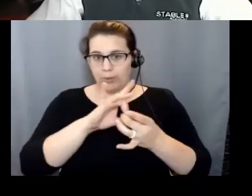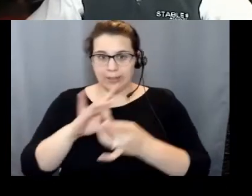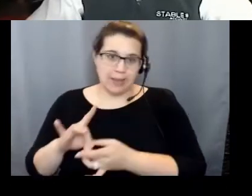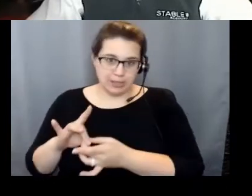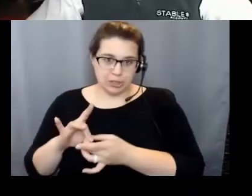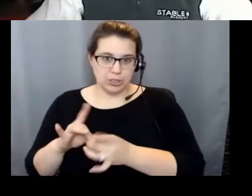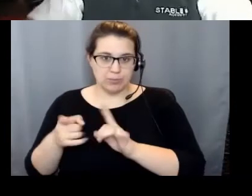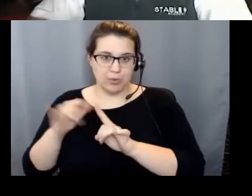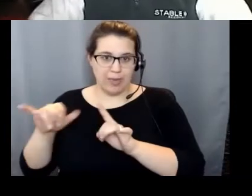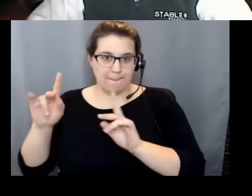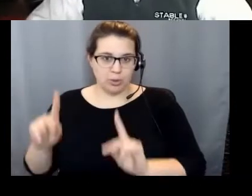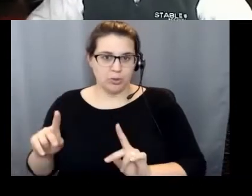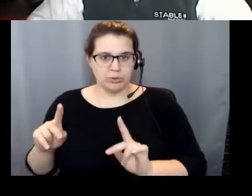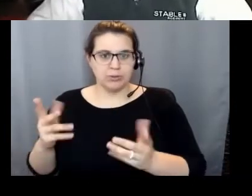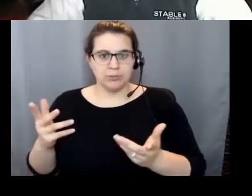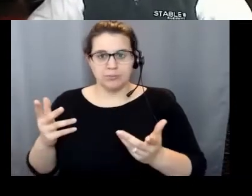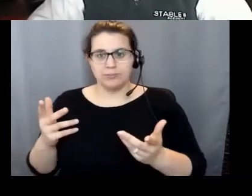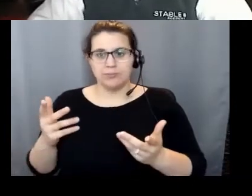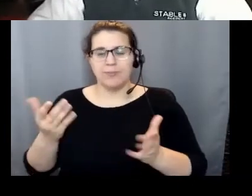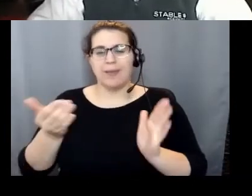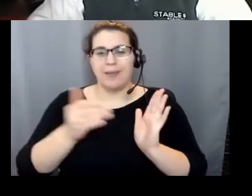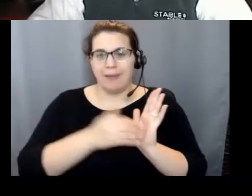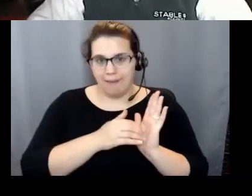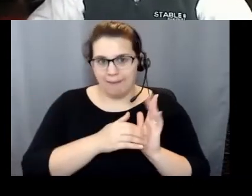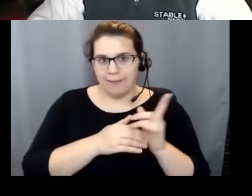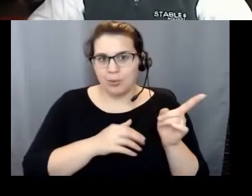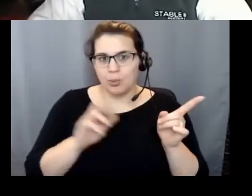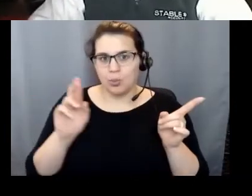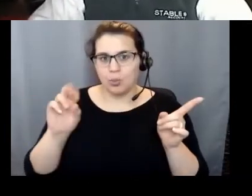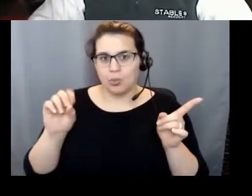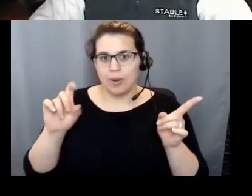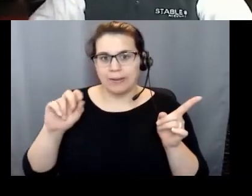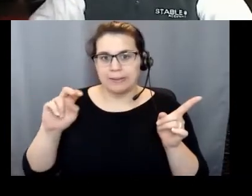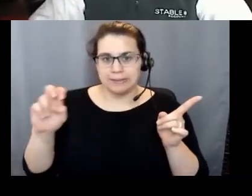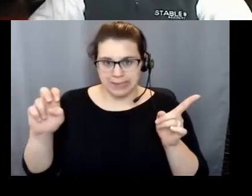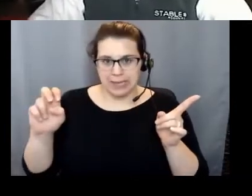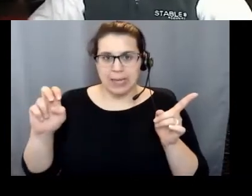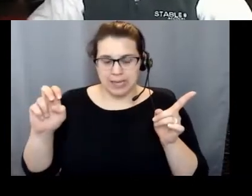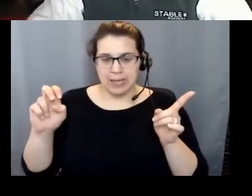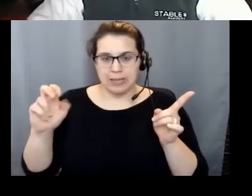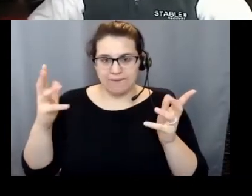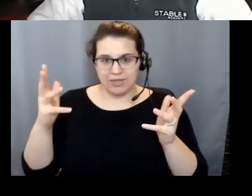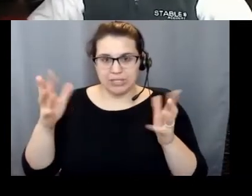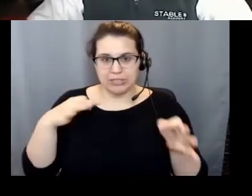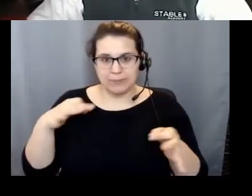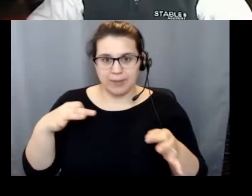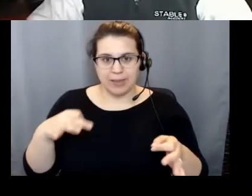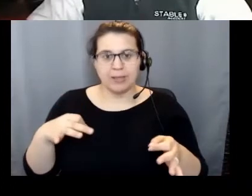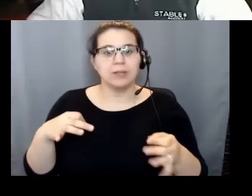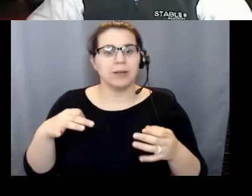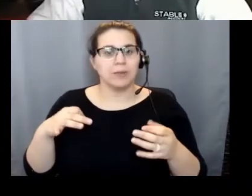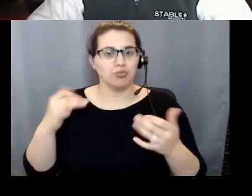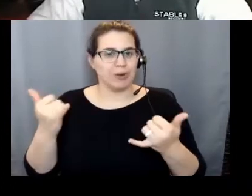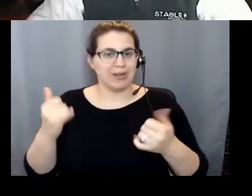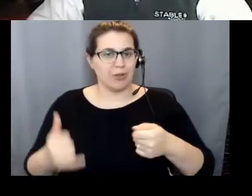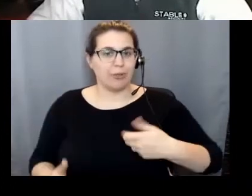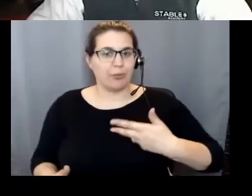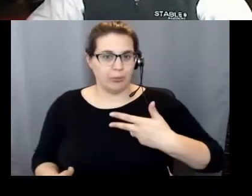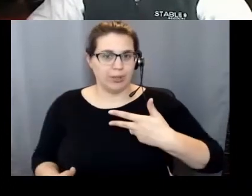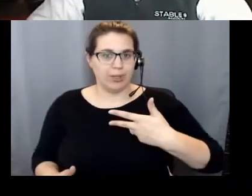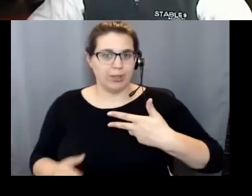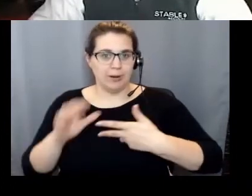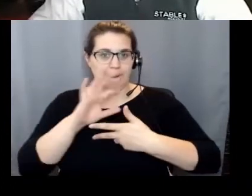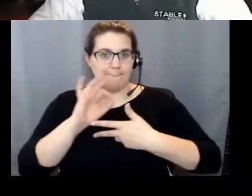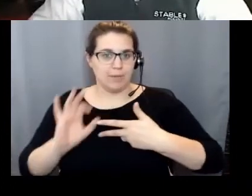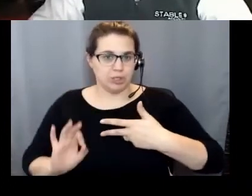beneficiary? This is something, again, that Roxanne had highlighted in her part of the presentation. Currently, there are only 3 options in